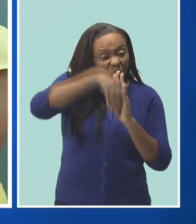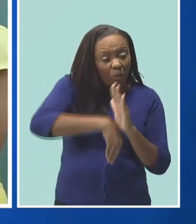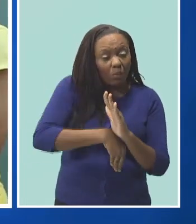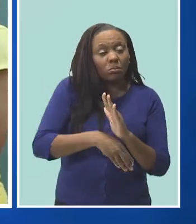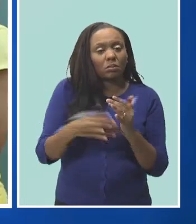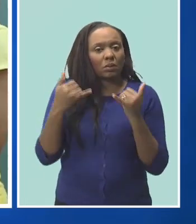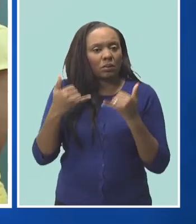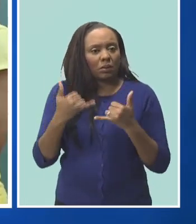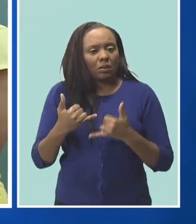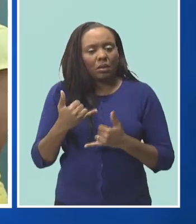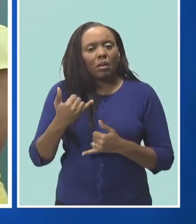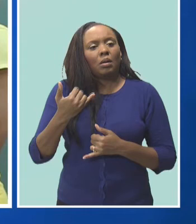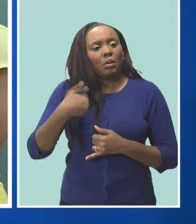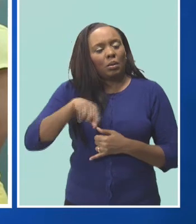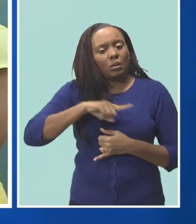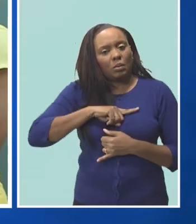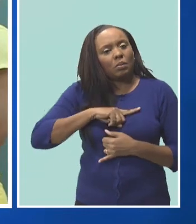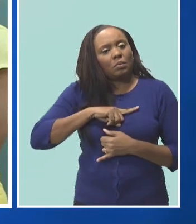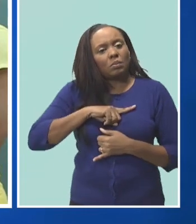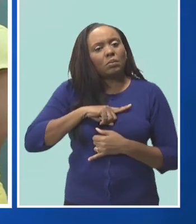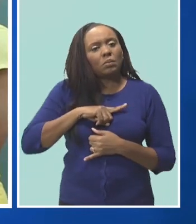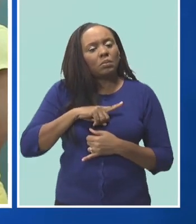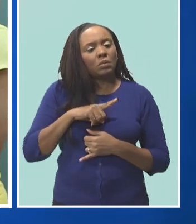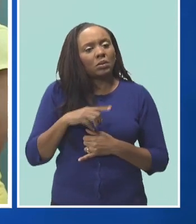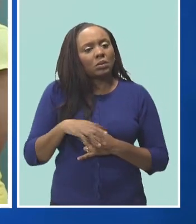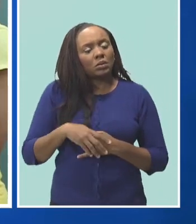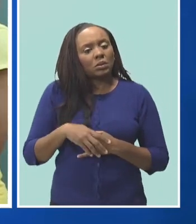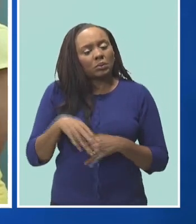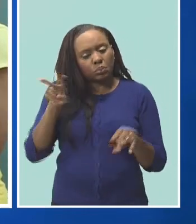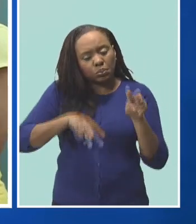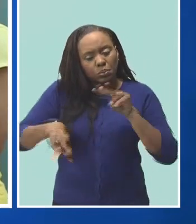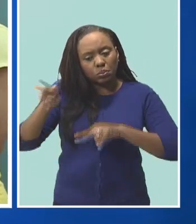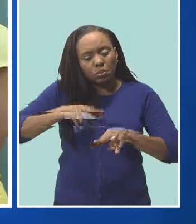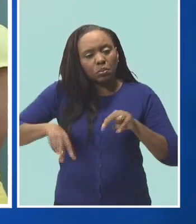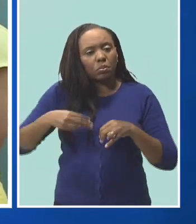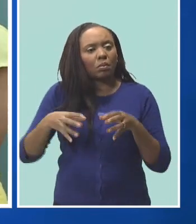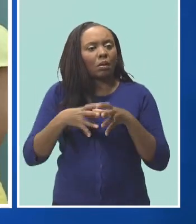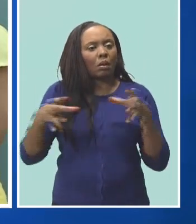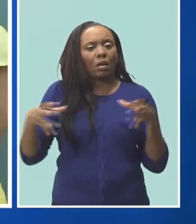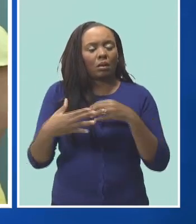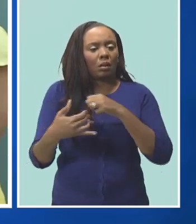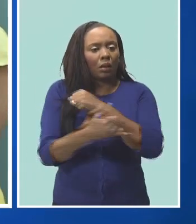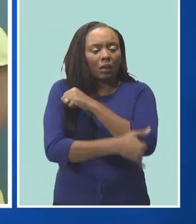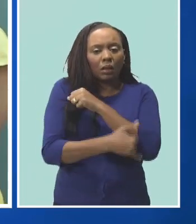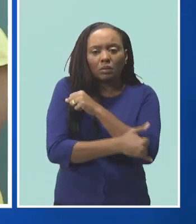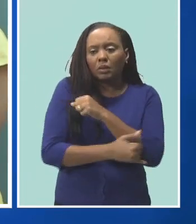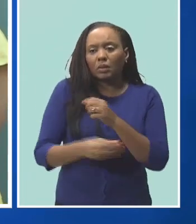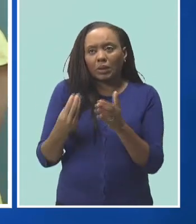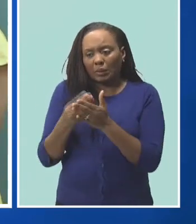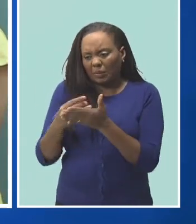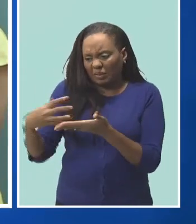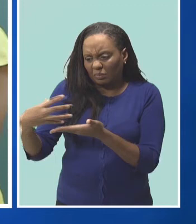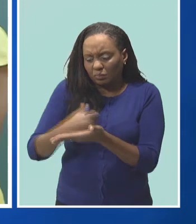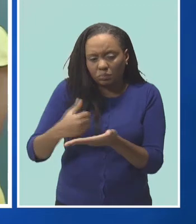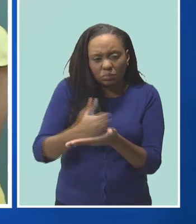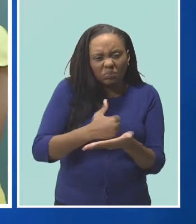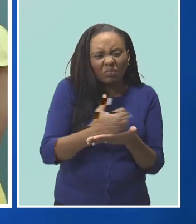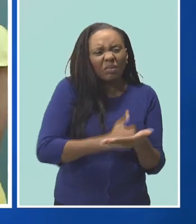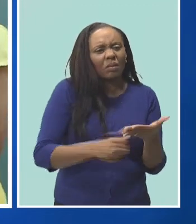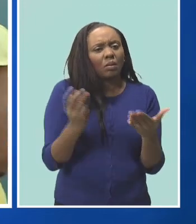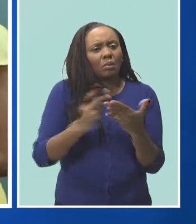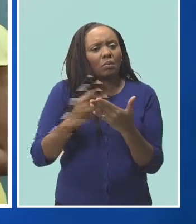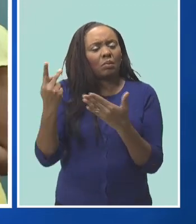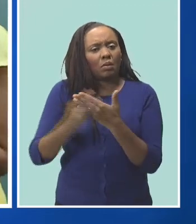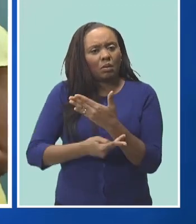we're at now. You have a lot of countries, the revenue programs have been